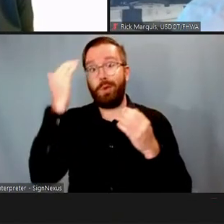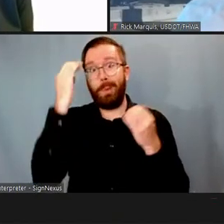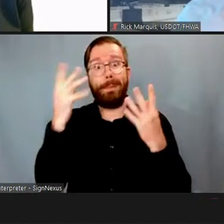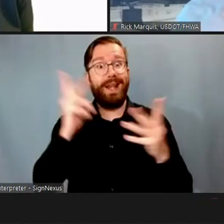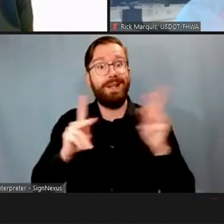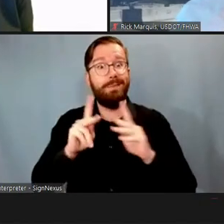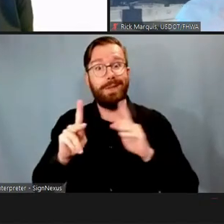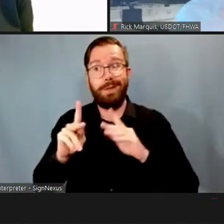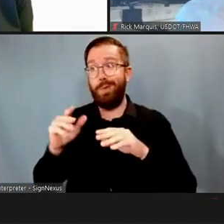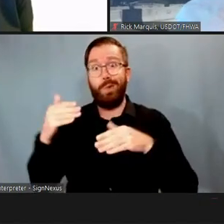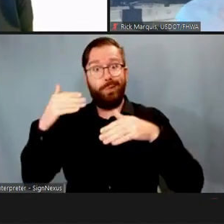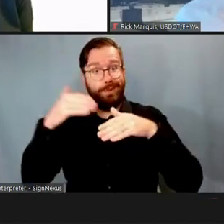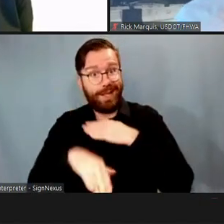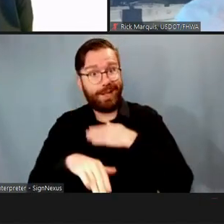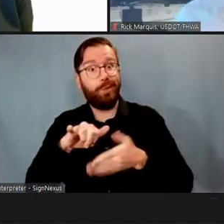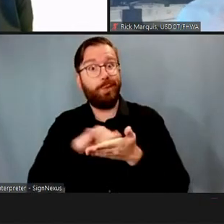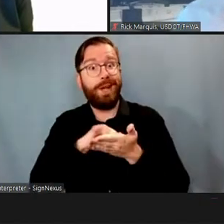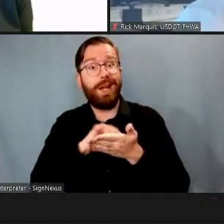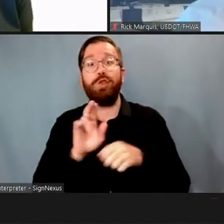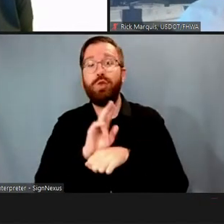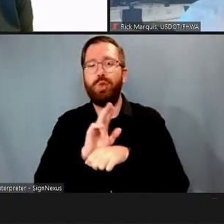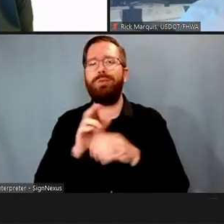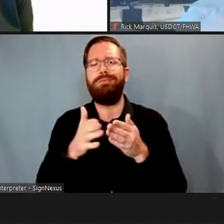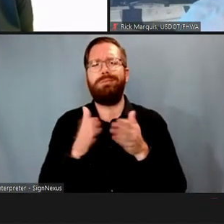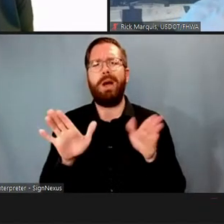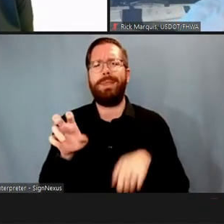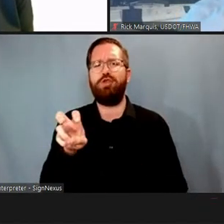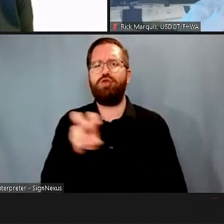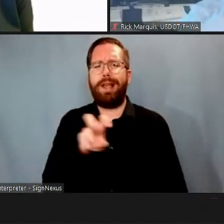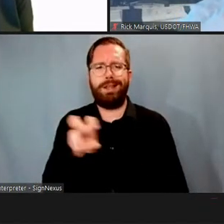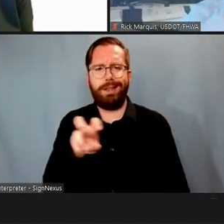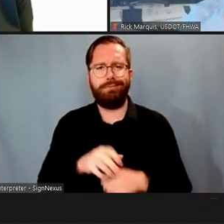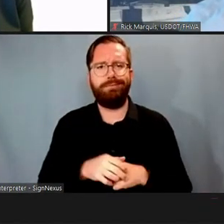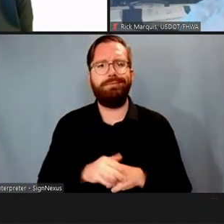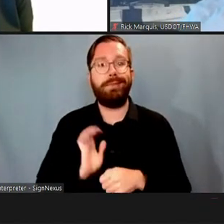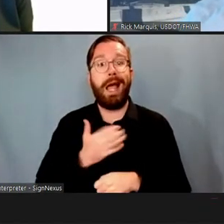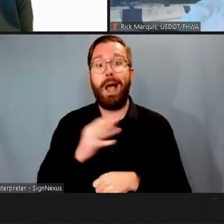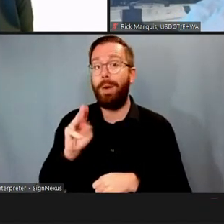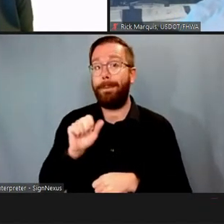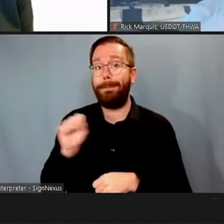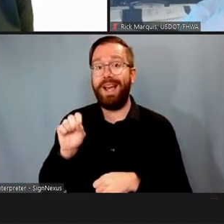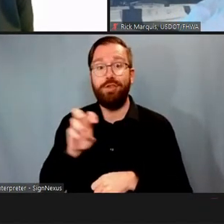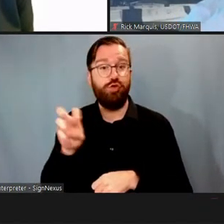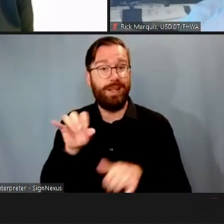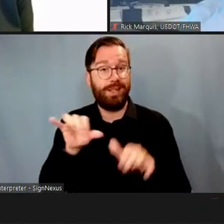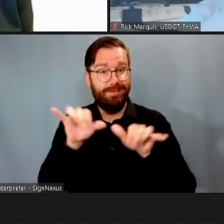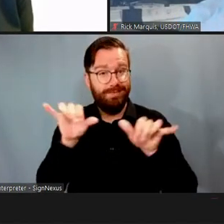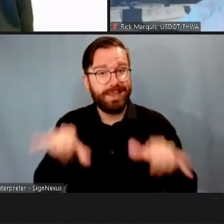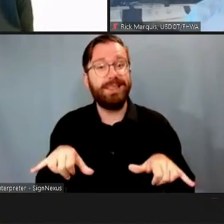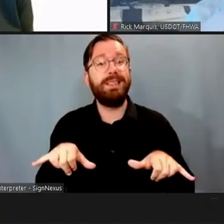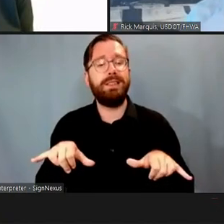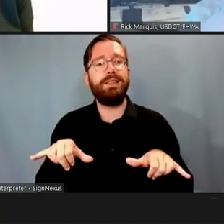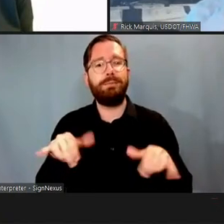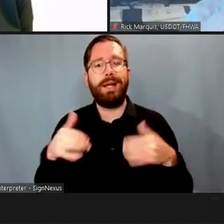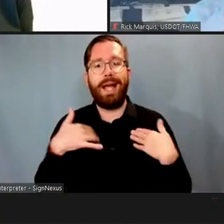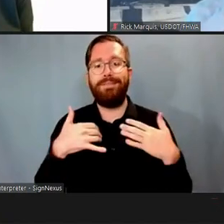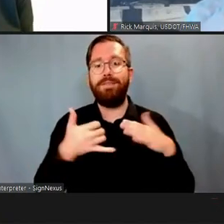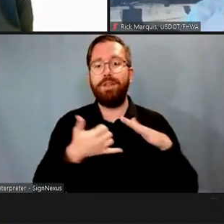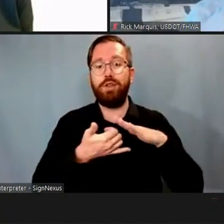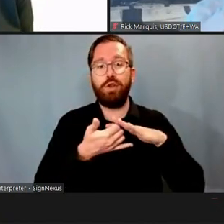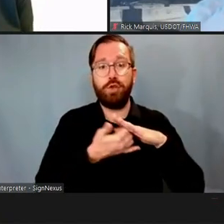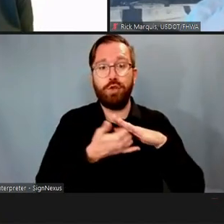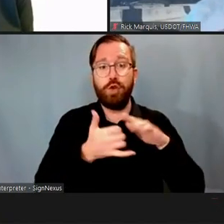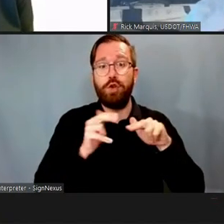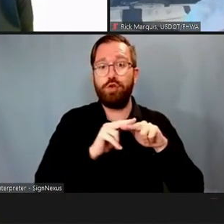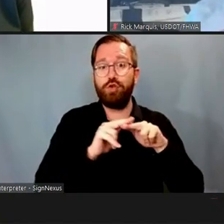do so using public transit given our mass transit system that permits one to board a train in the northern